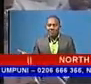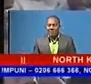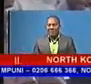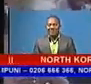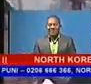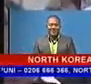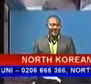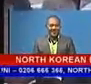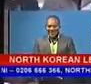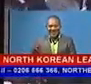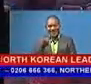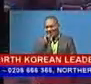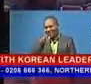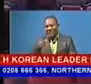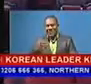well.